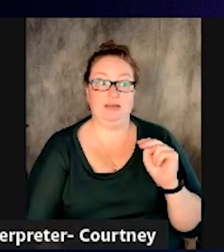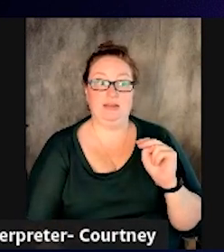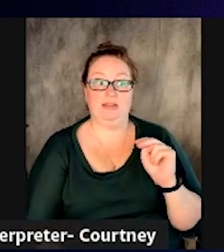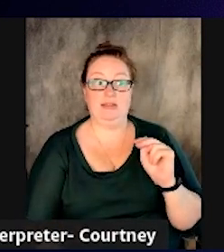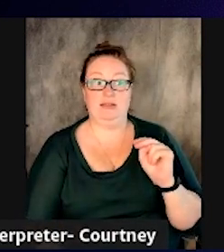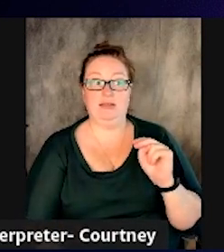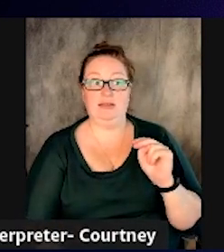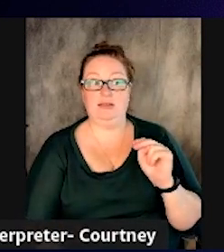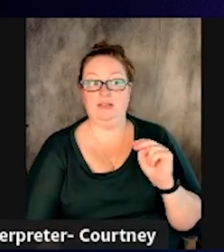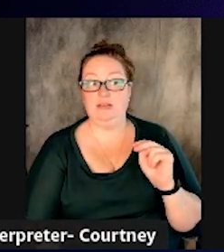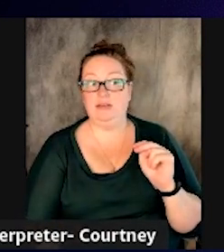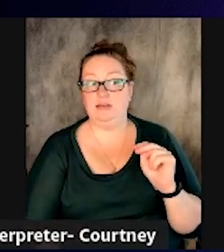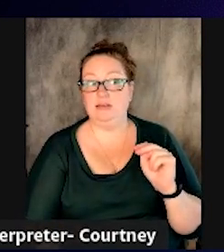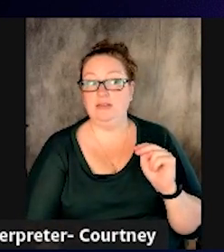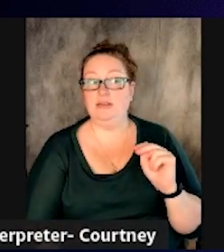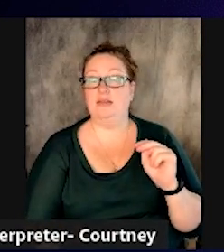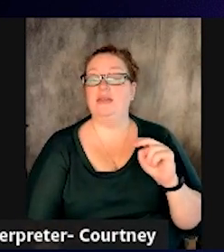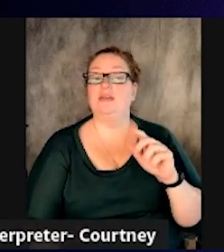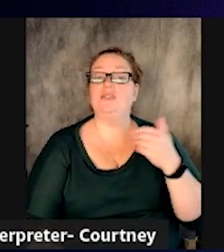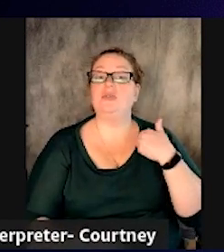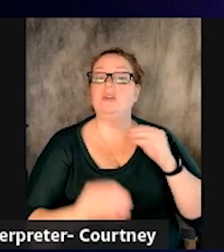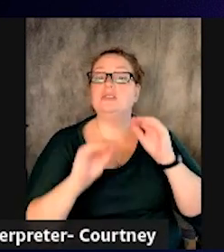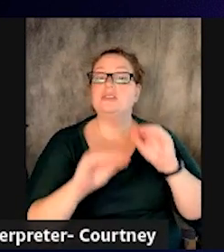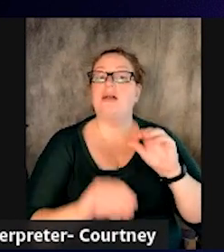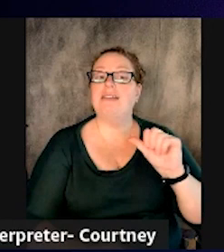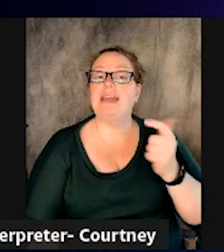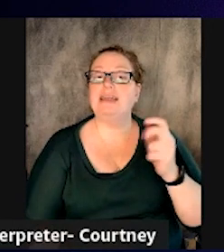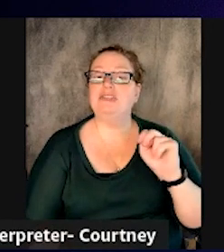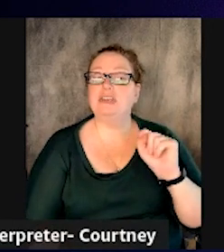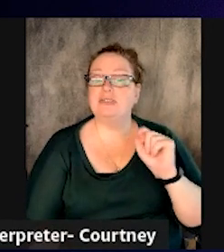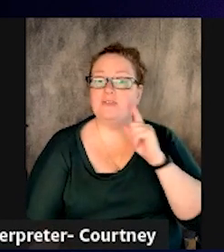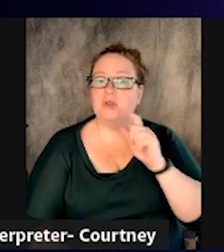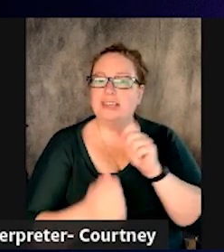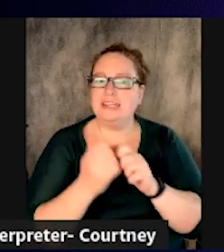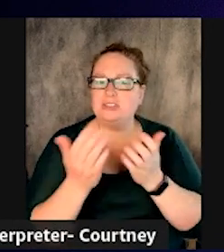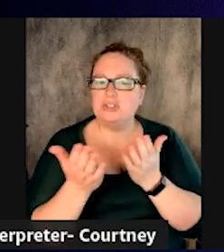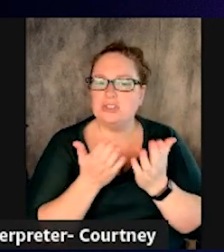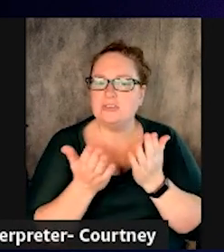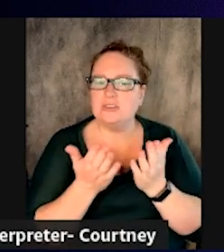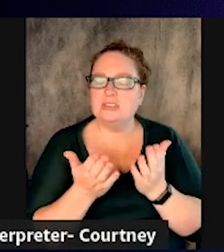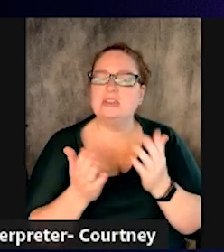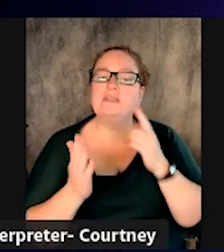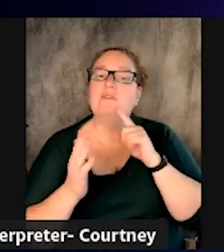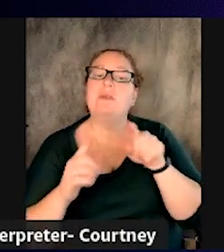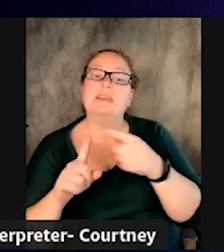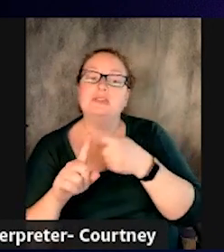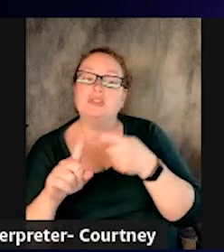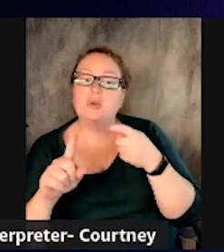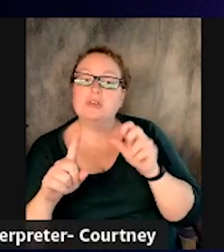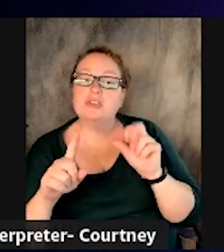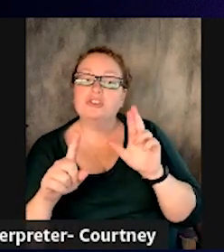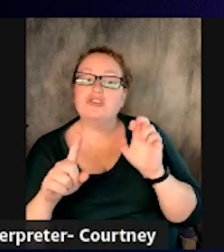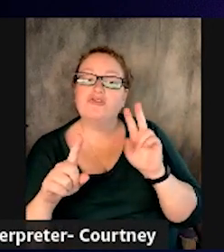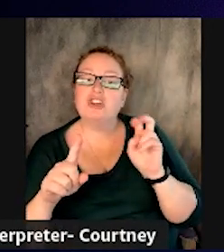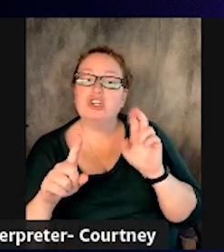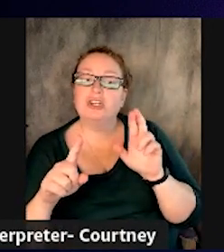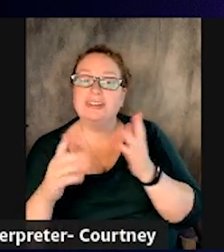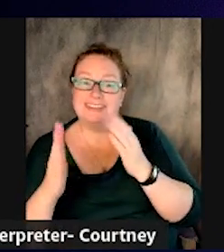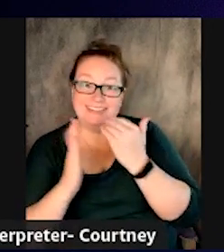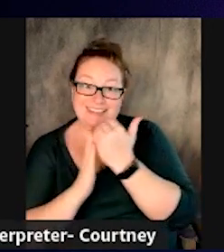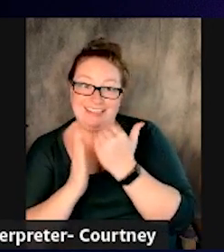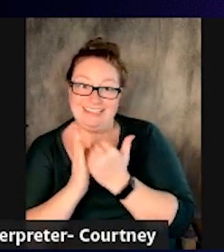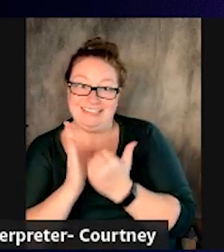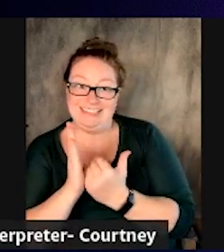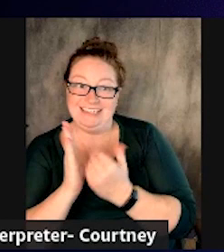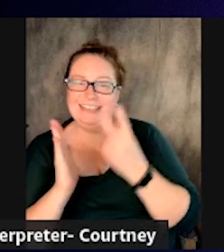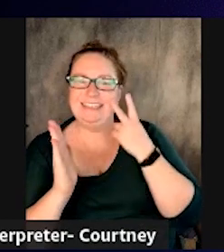servers and you install an agent on each of those source servers. In this source server list, you see a list